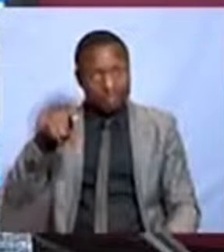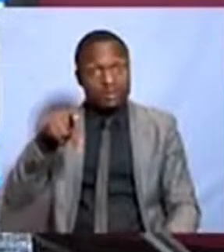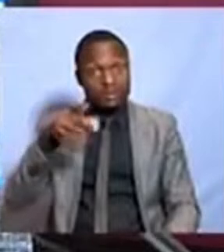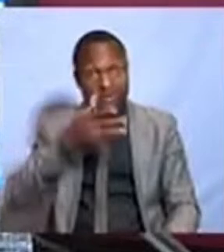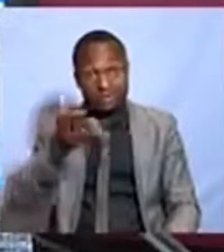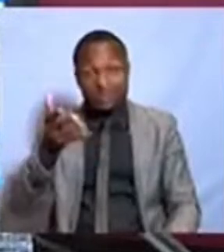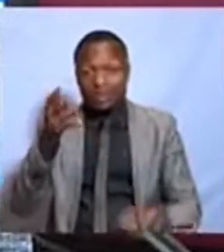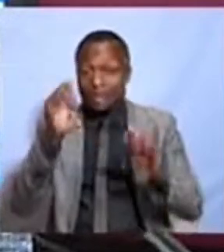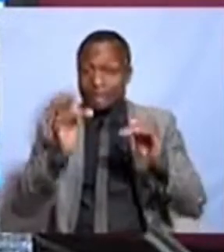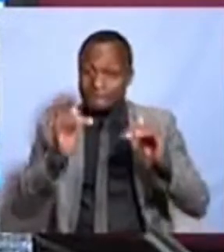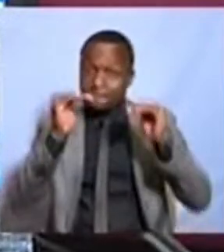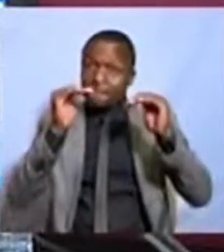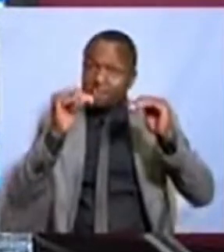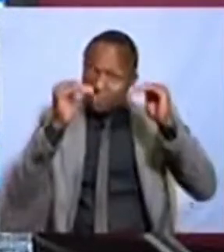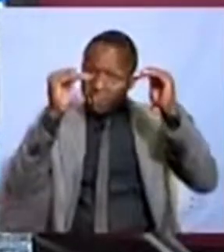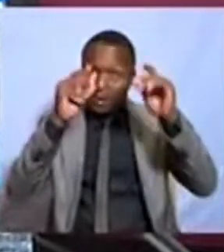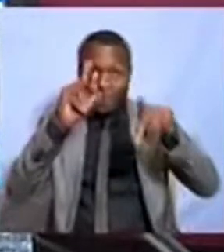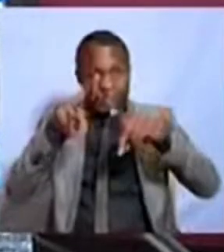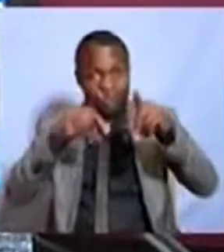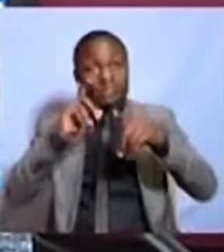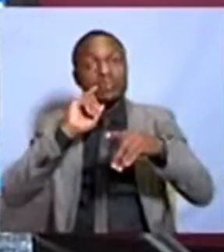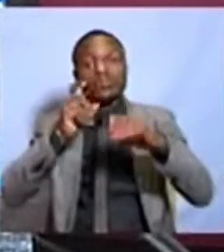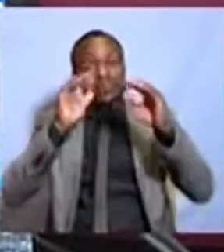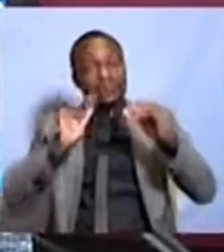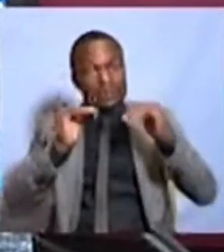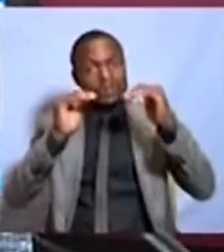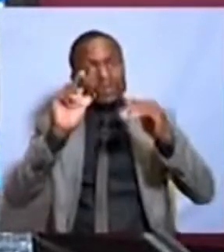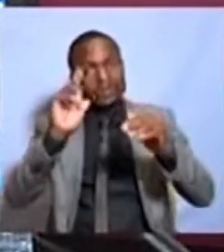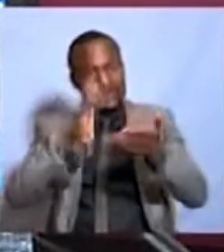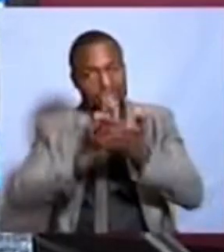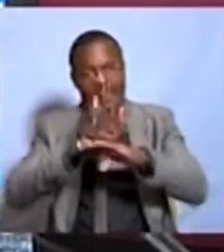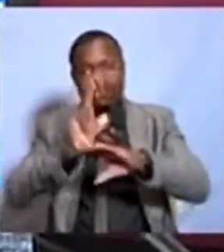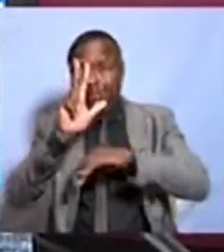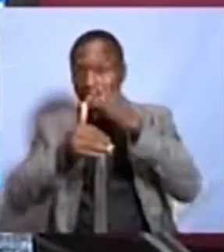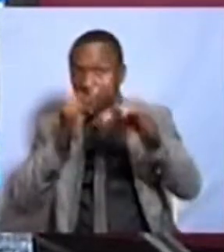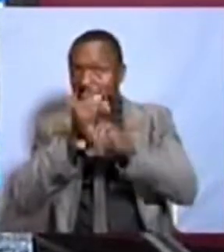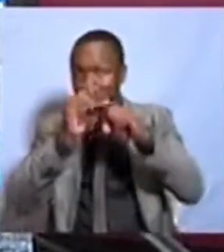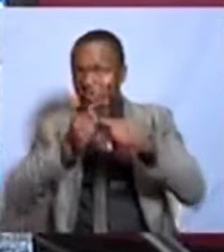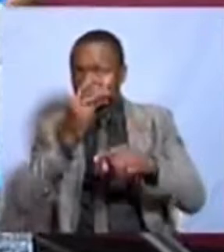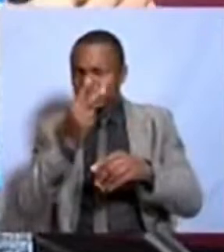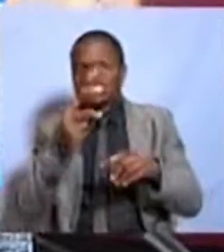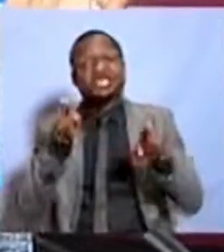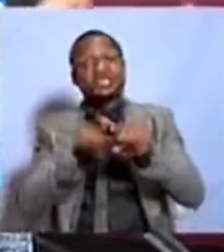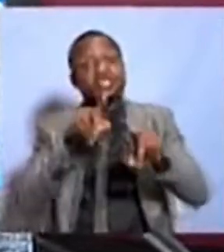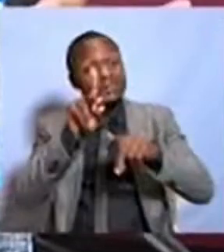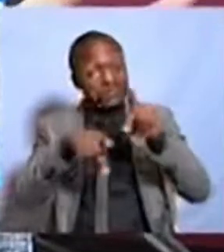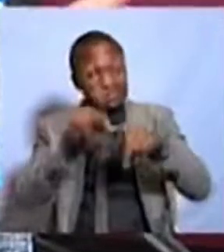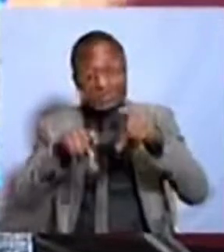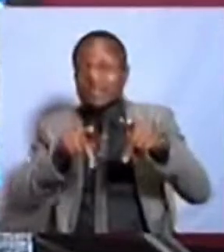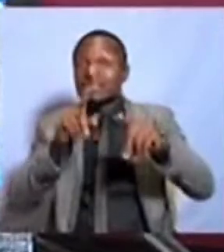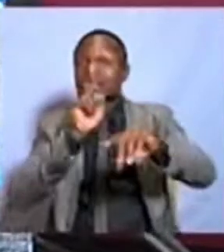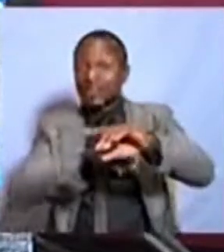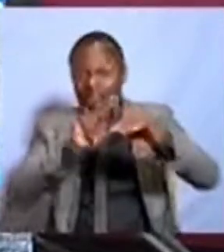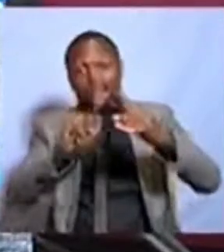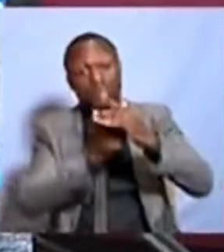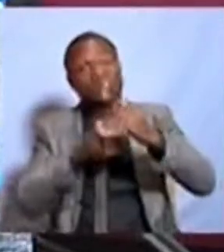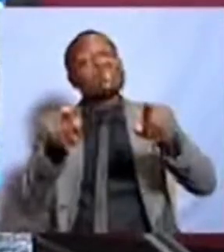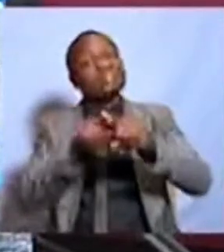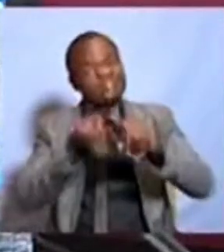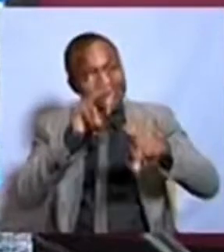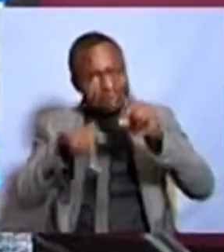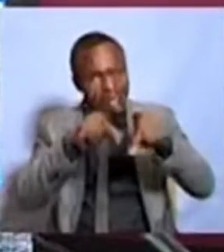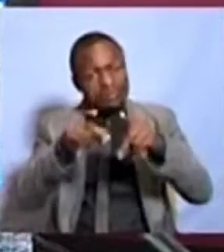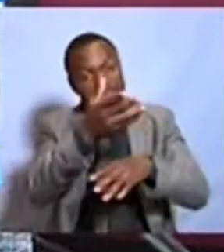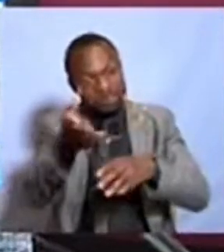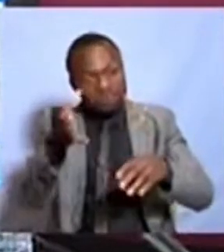a graduation pathways. People should graduate after 3 years, but we can see that the same people from when it's begun are the same people that are